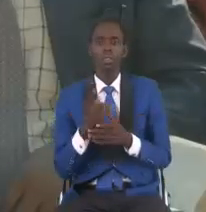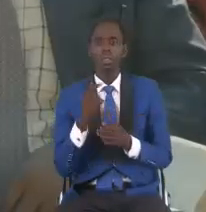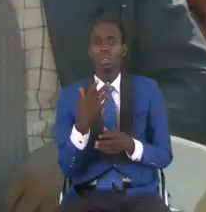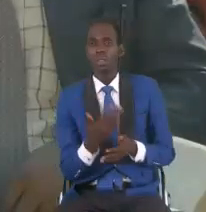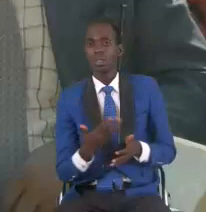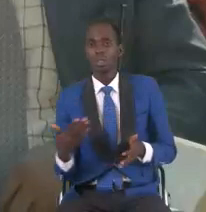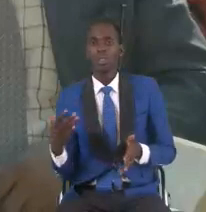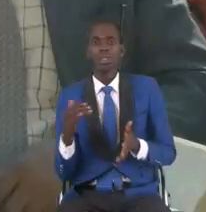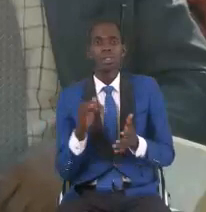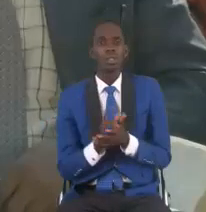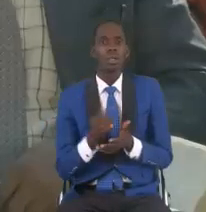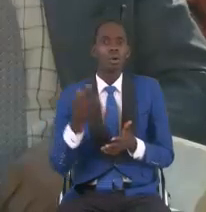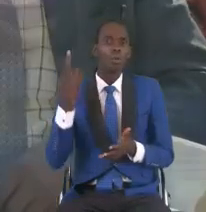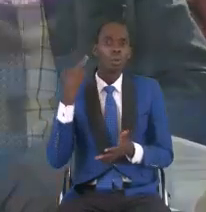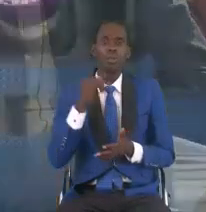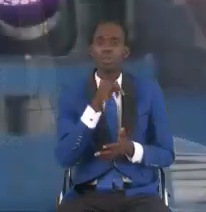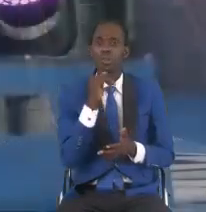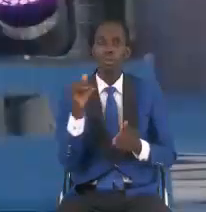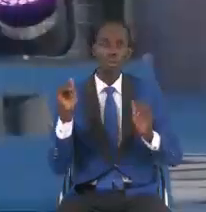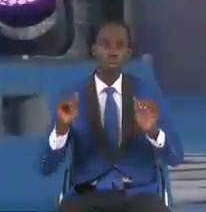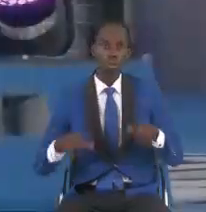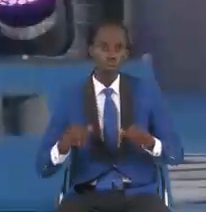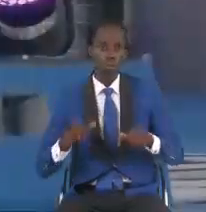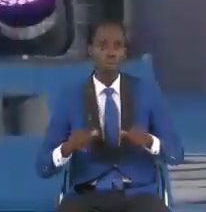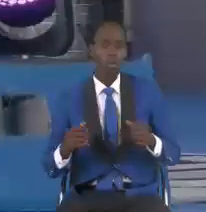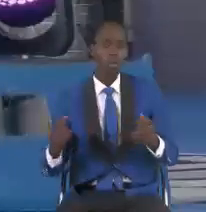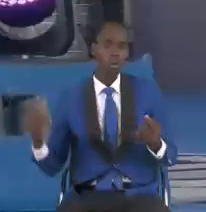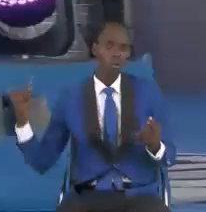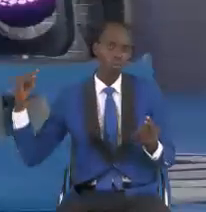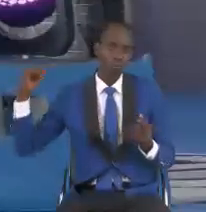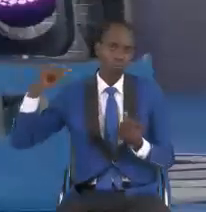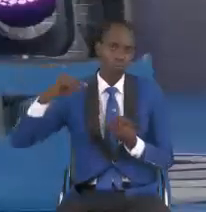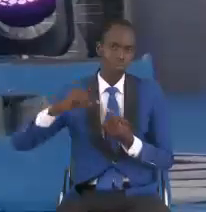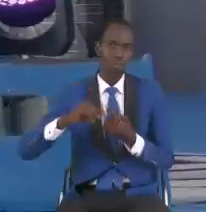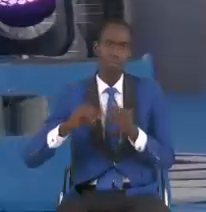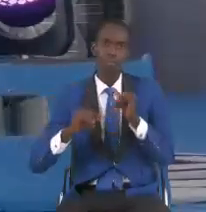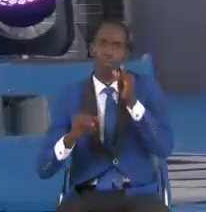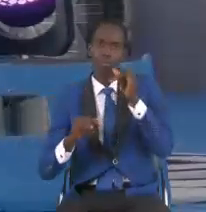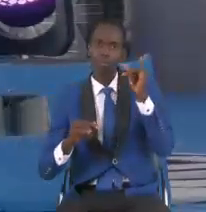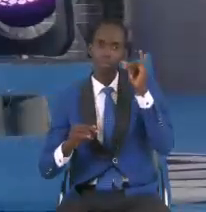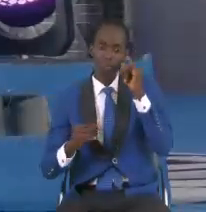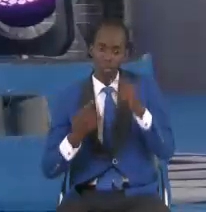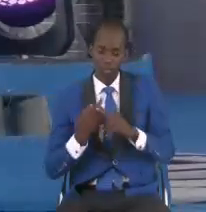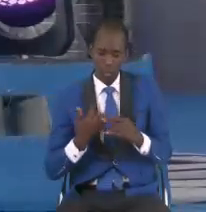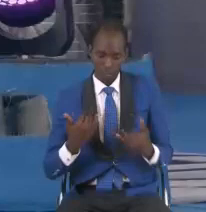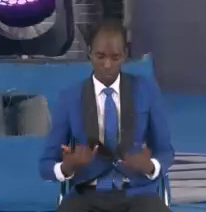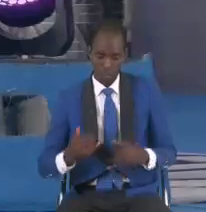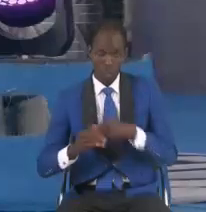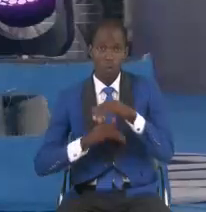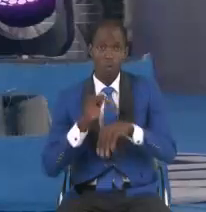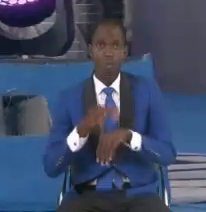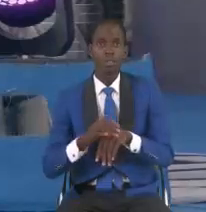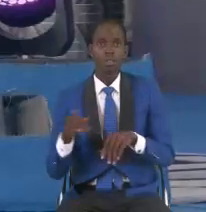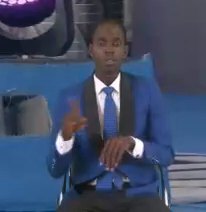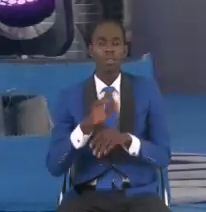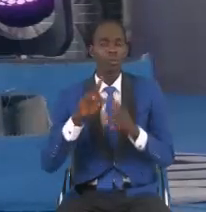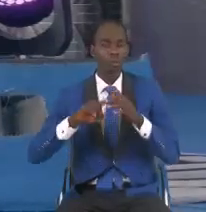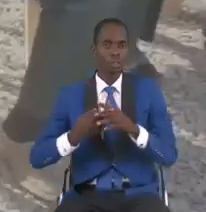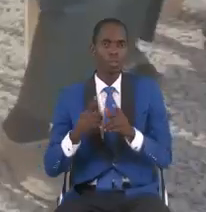not possible until yesterday, from today, they now begin to